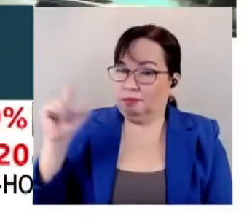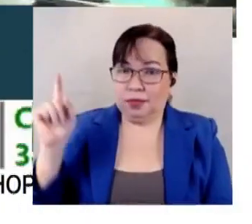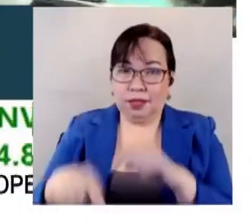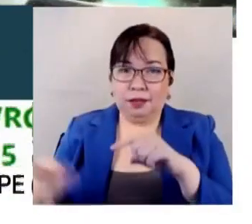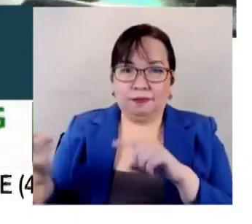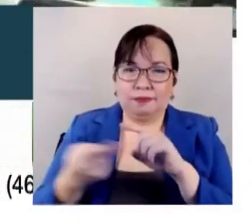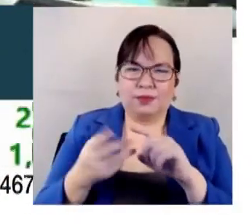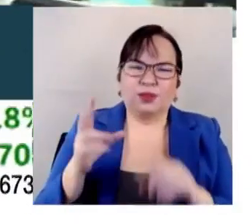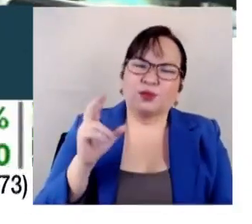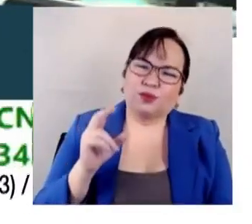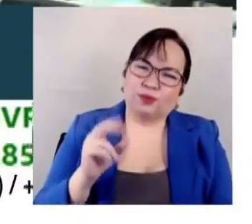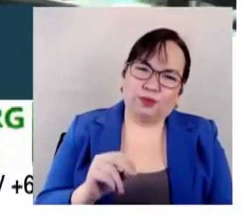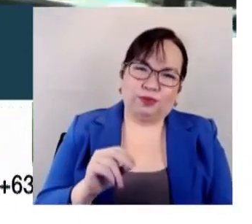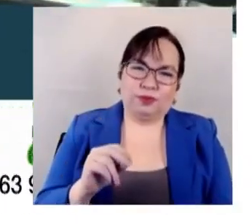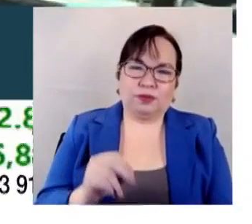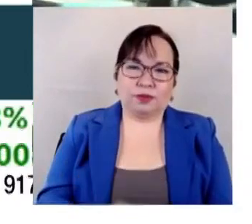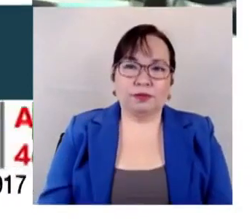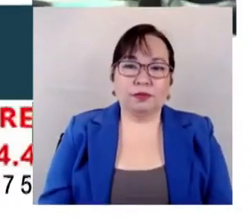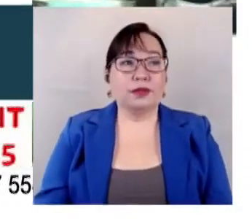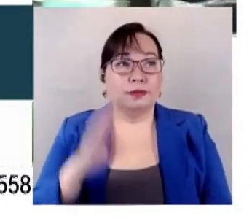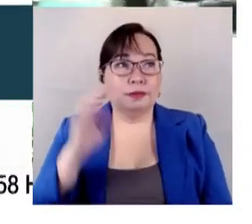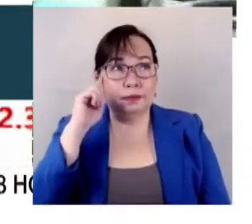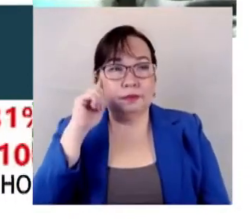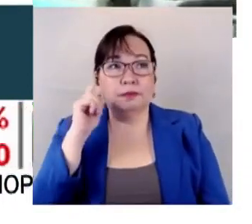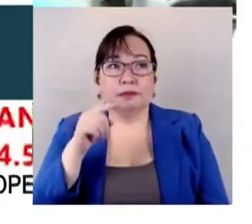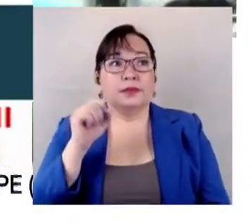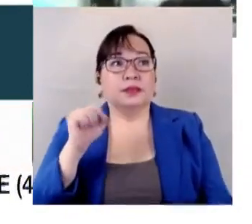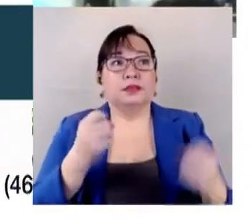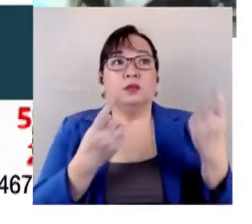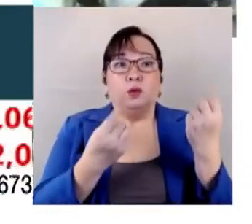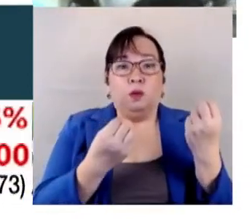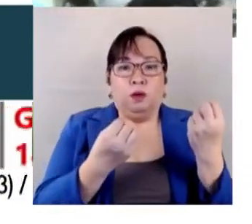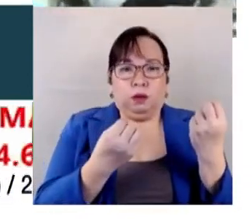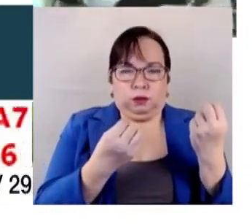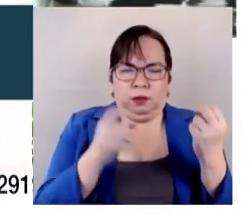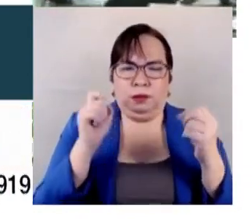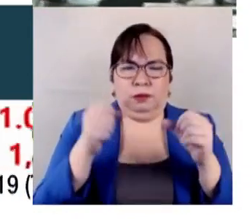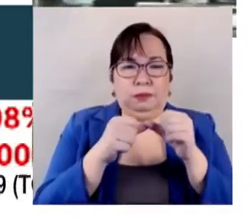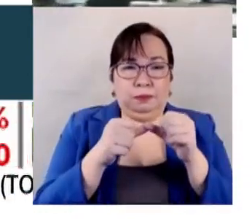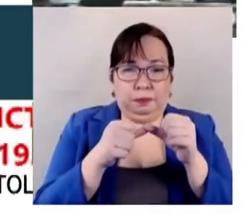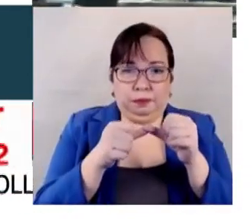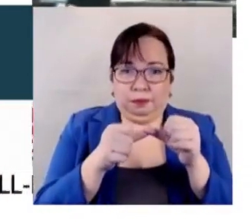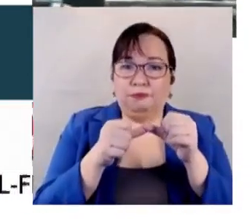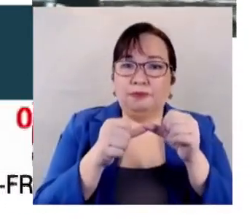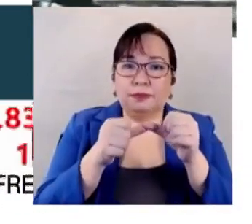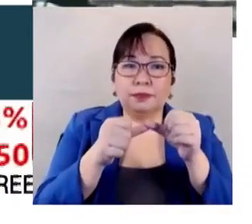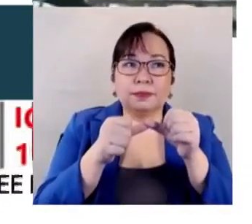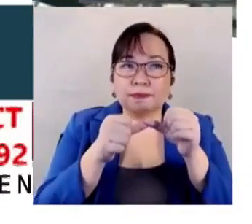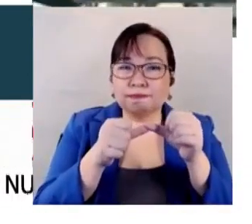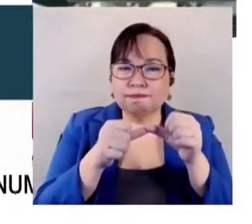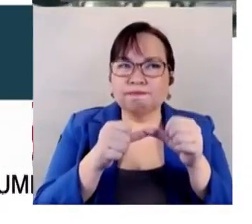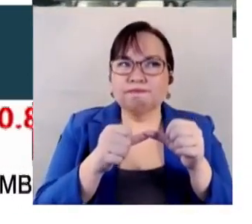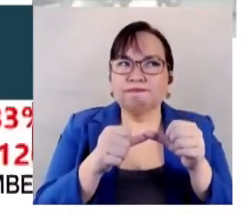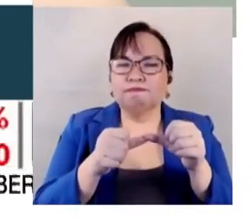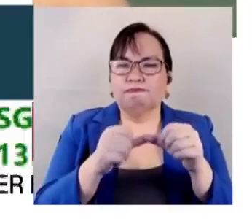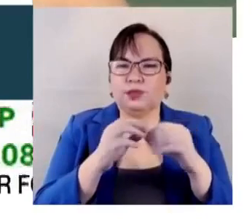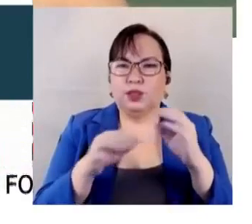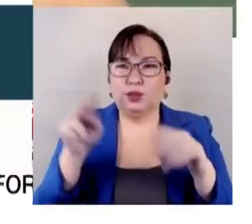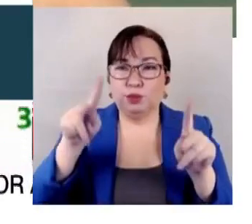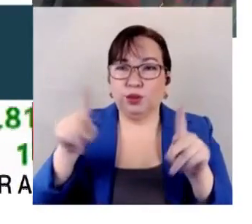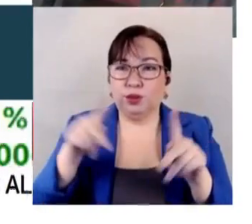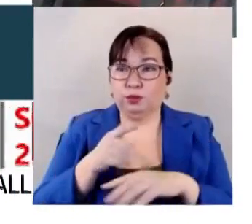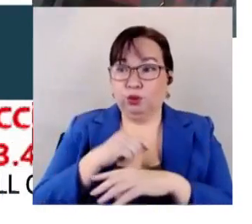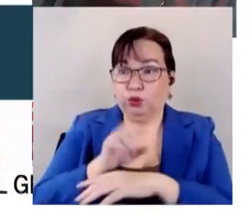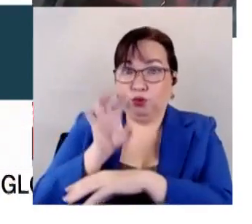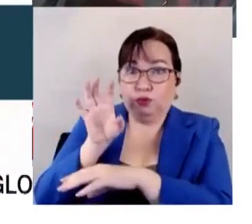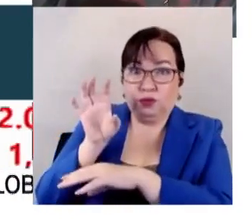I think what we should do is just be consistent. People are suspicious when you try to force them. They should just